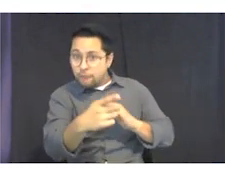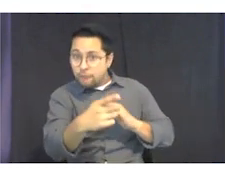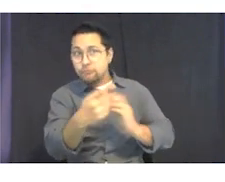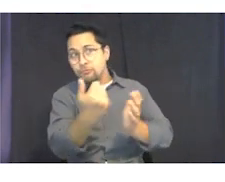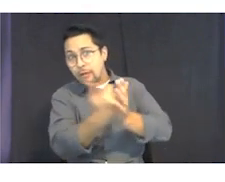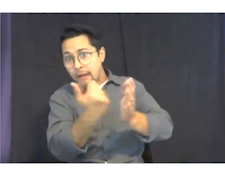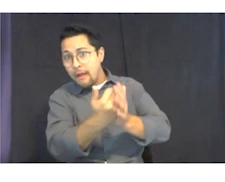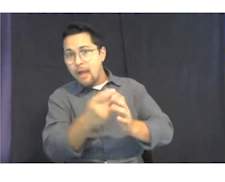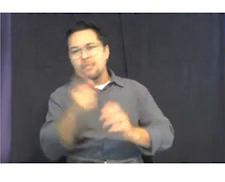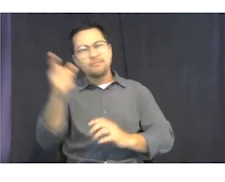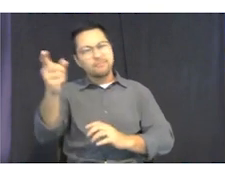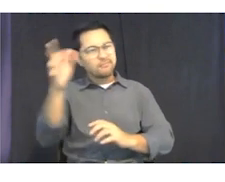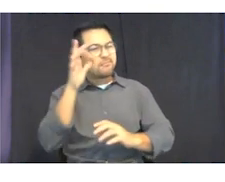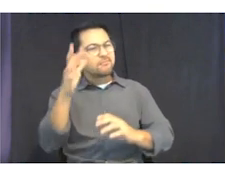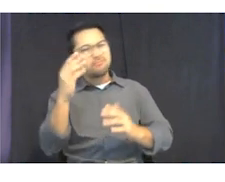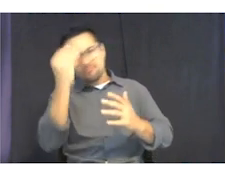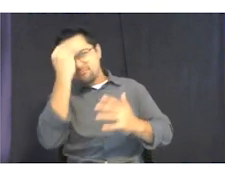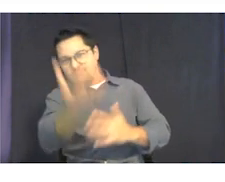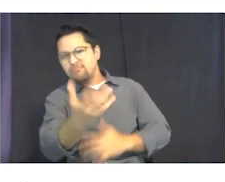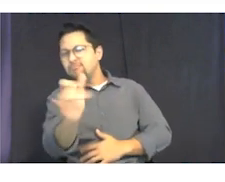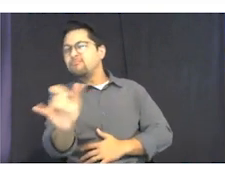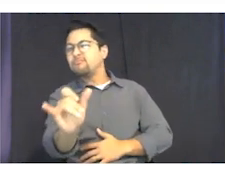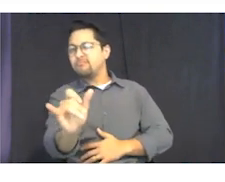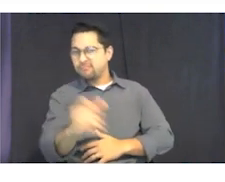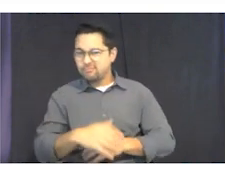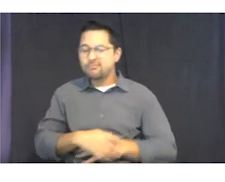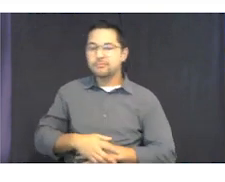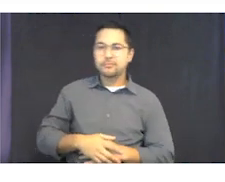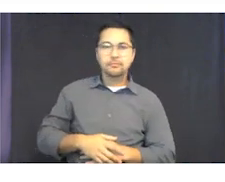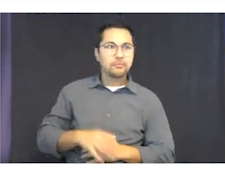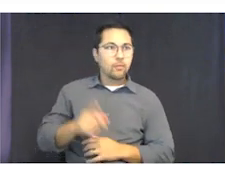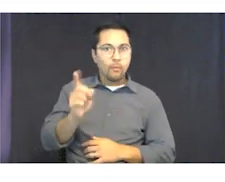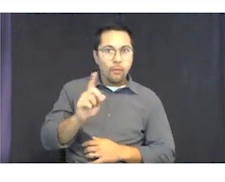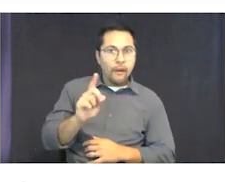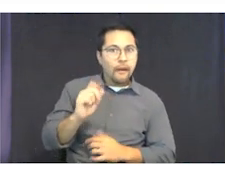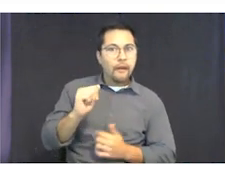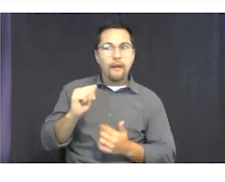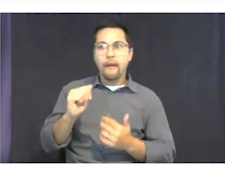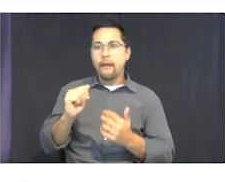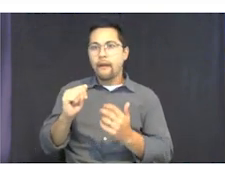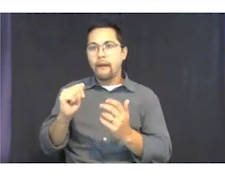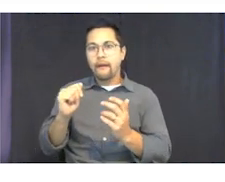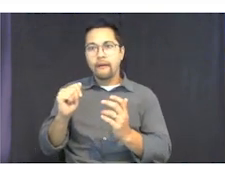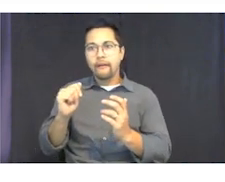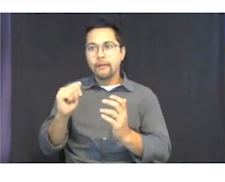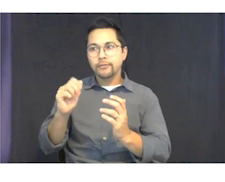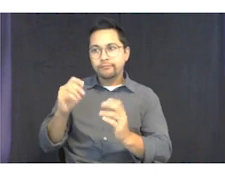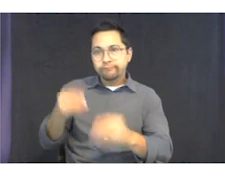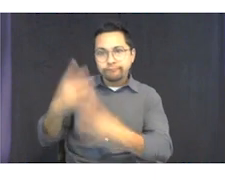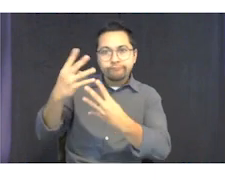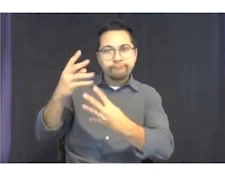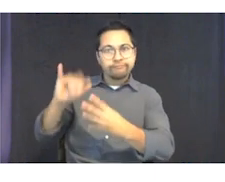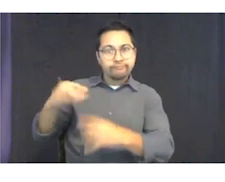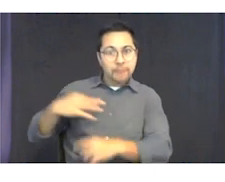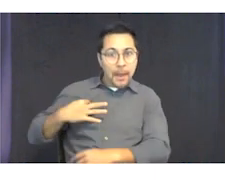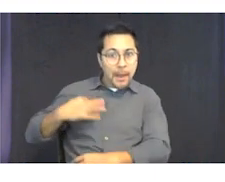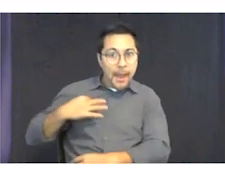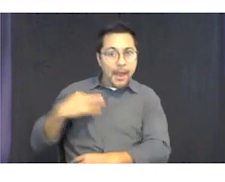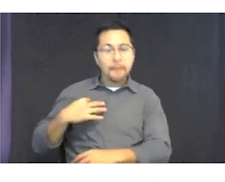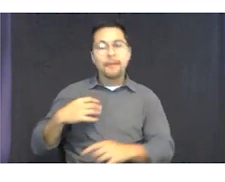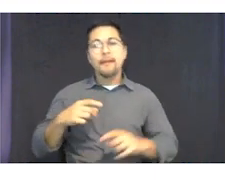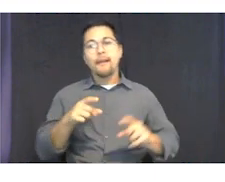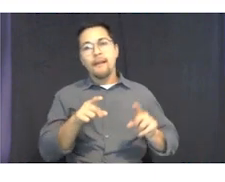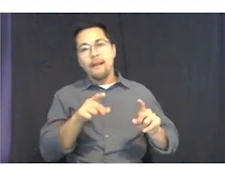will also point you in the right direction as to where to find that application and those